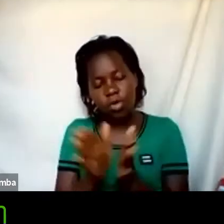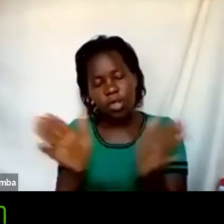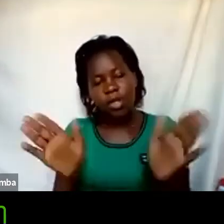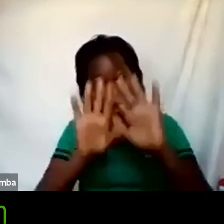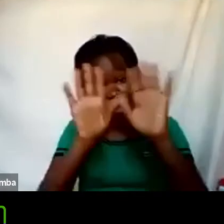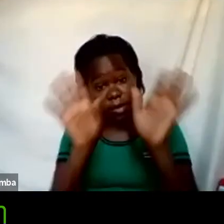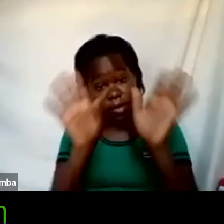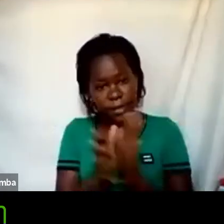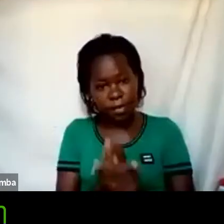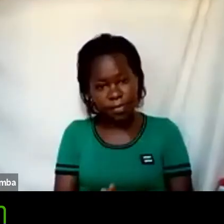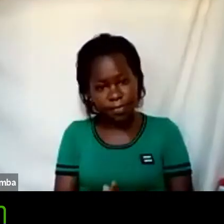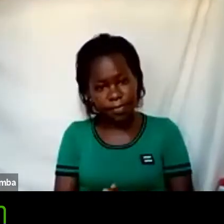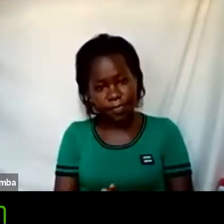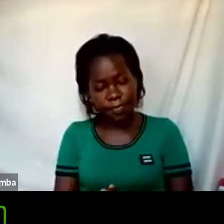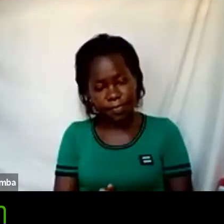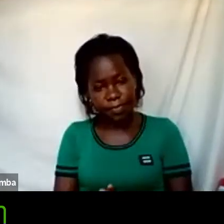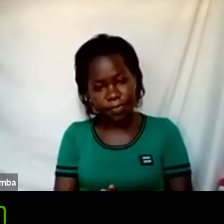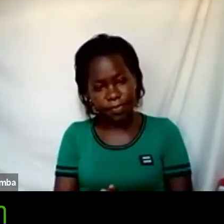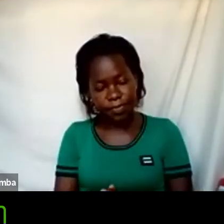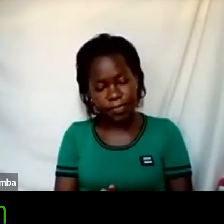giving you generic responses.